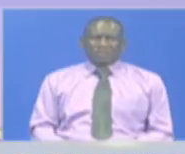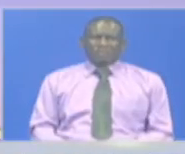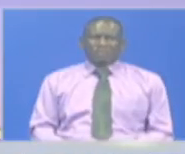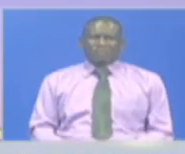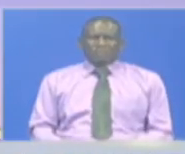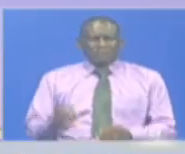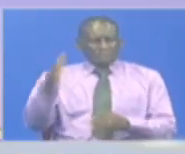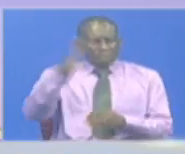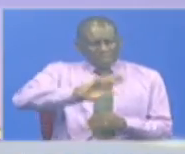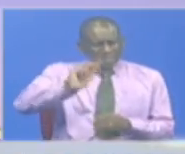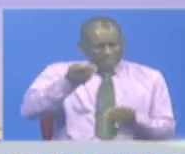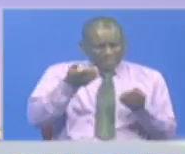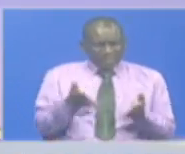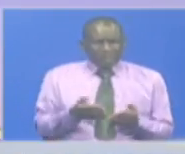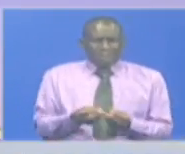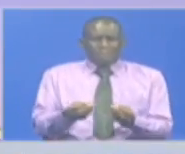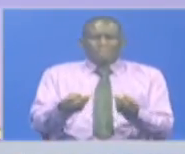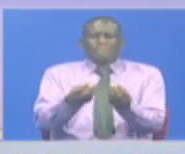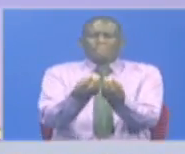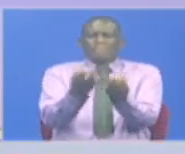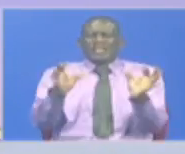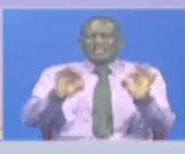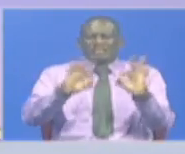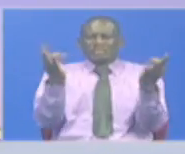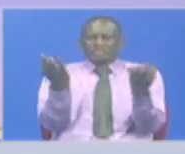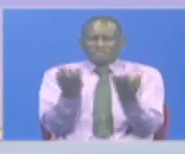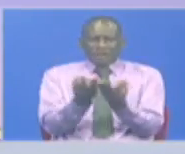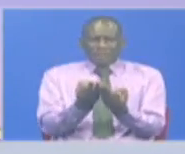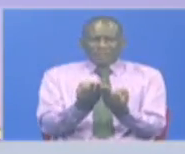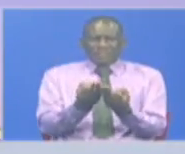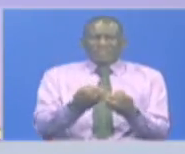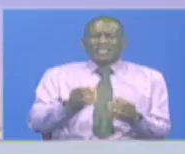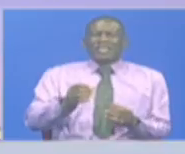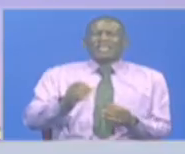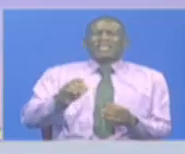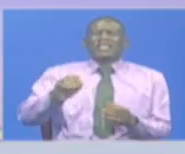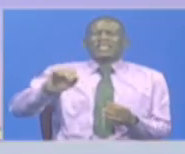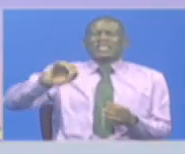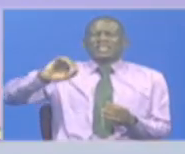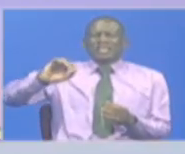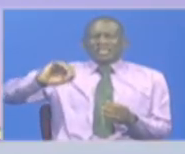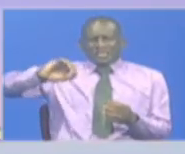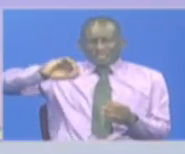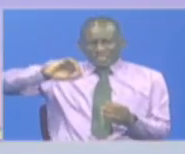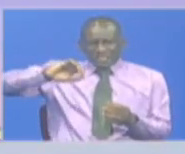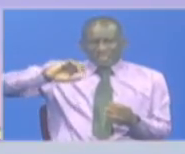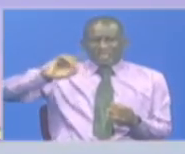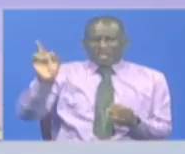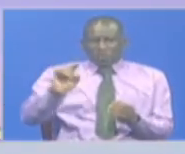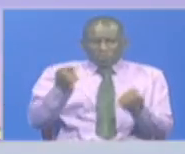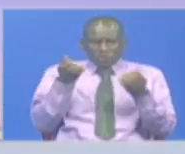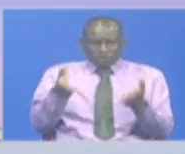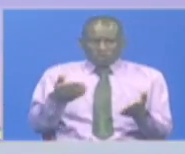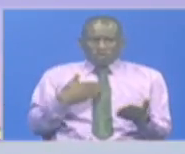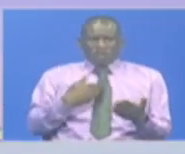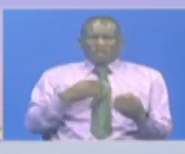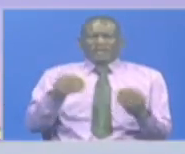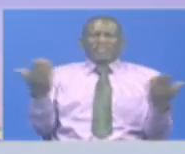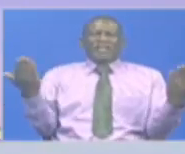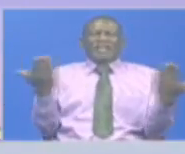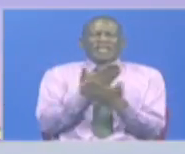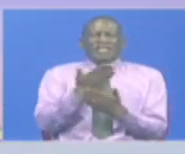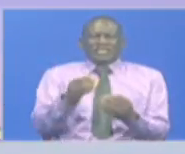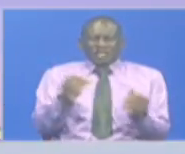Back home, and many families in the capital will tonight be braving another night in the cold after